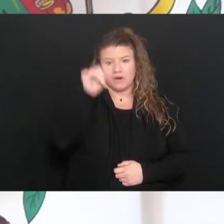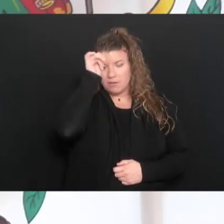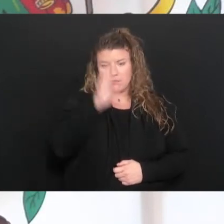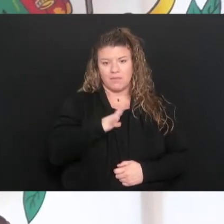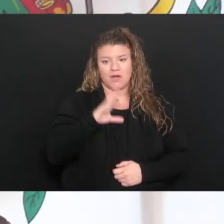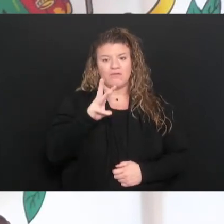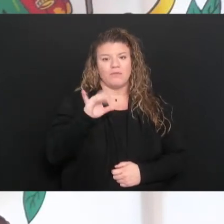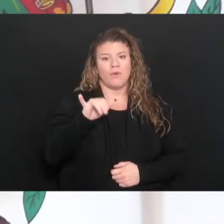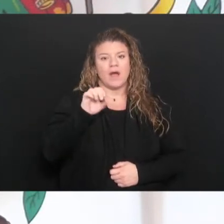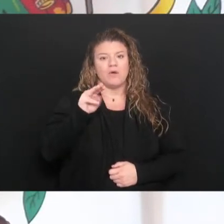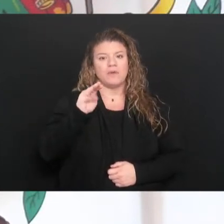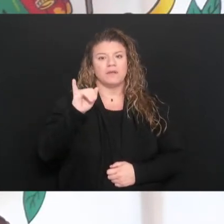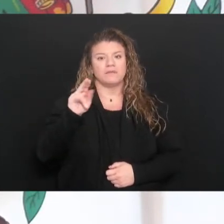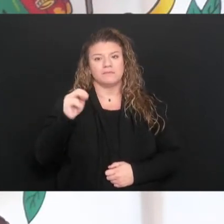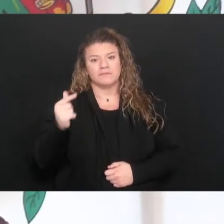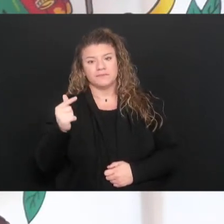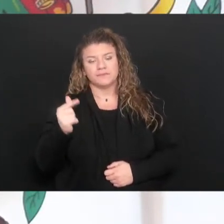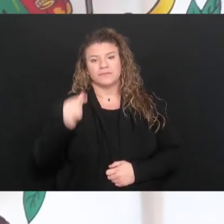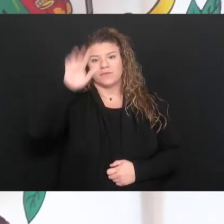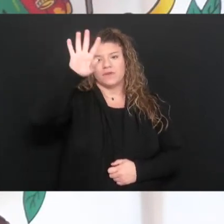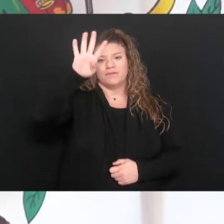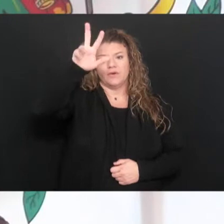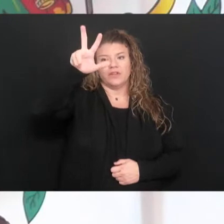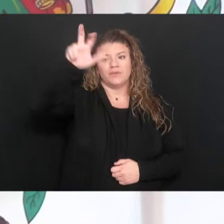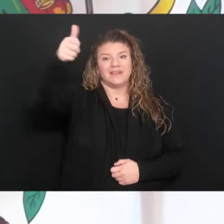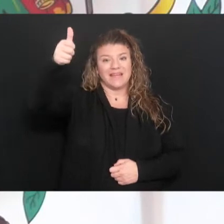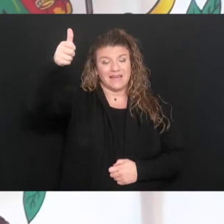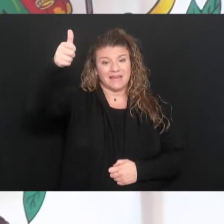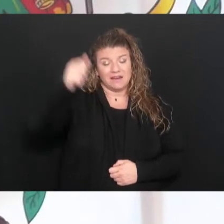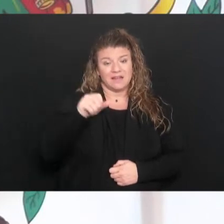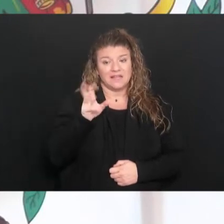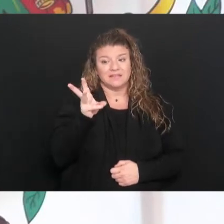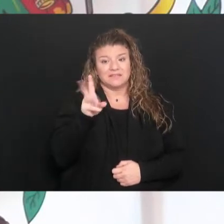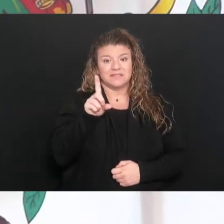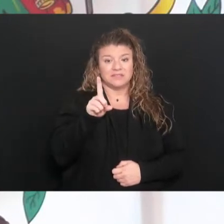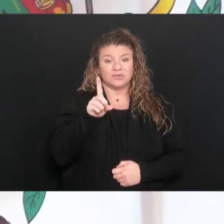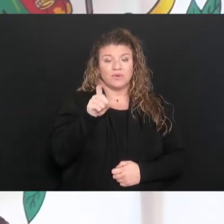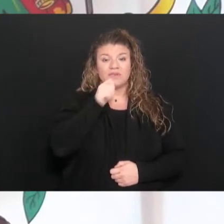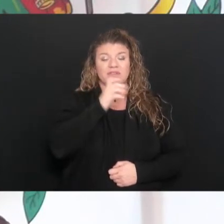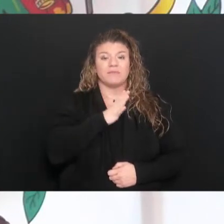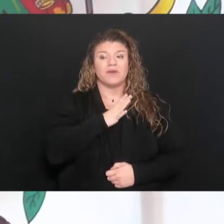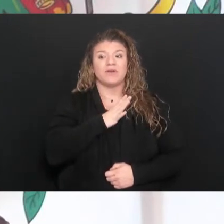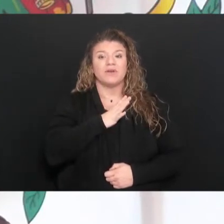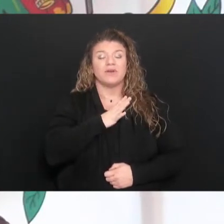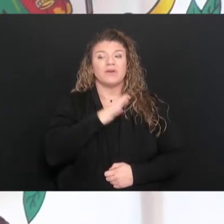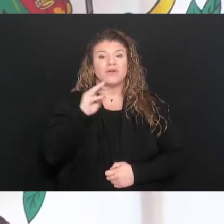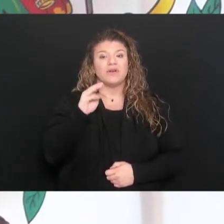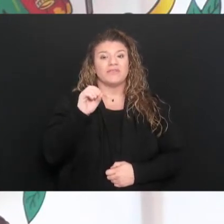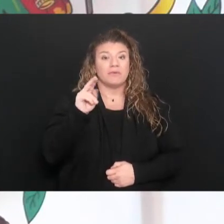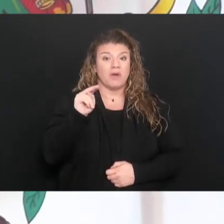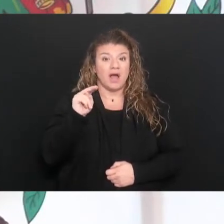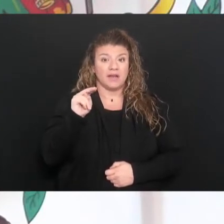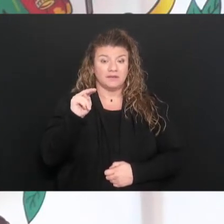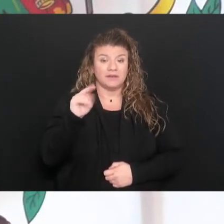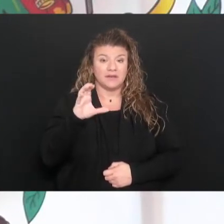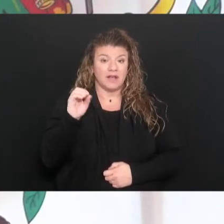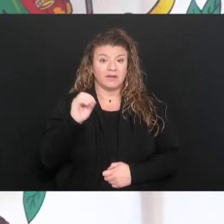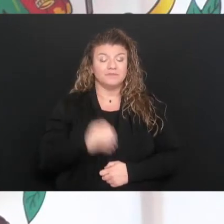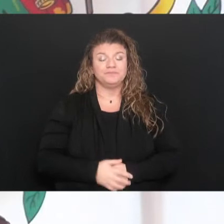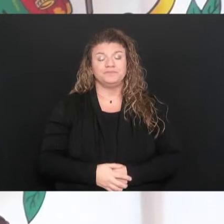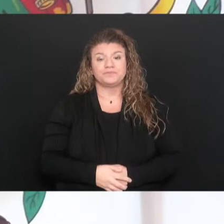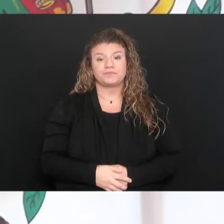from Wyoming County. The 4,310th death, a 61-year-old female from Monongalia County.